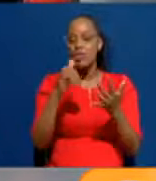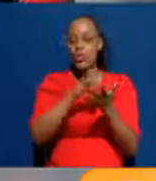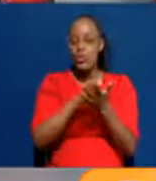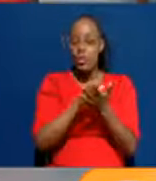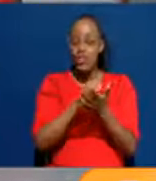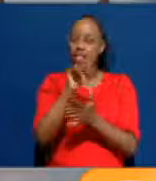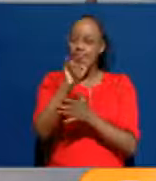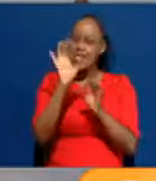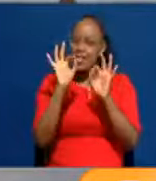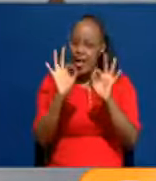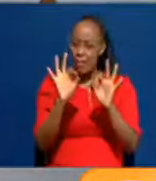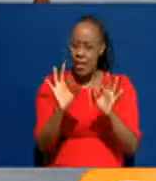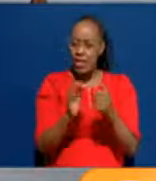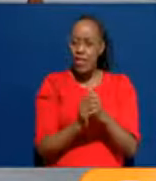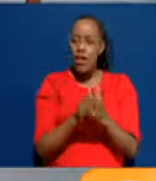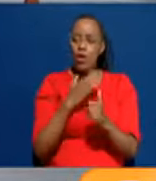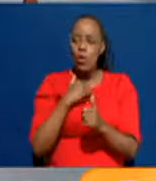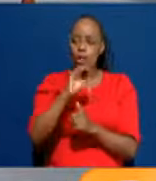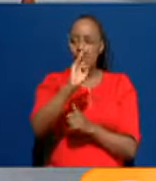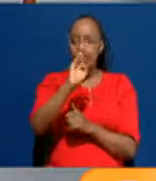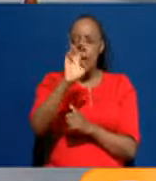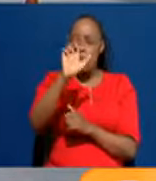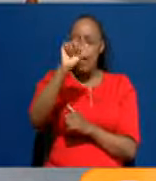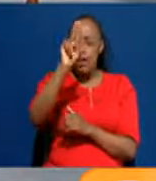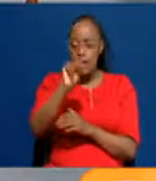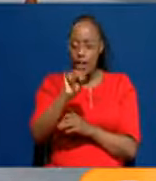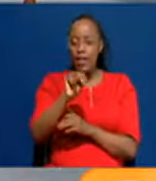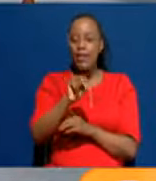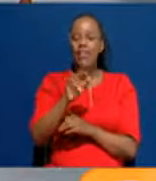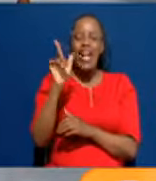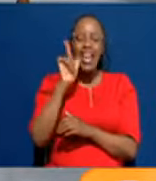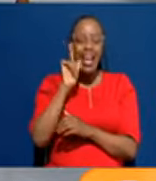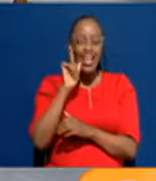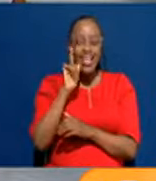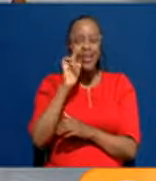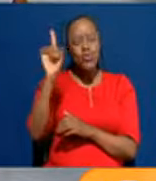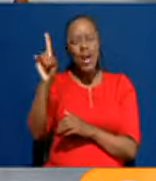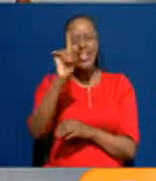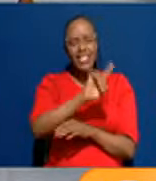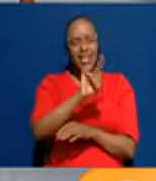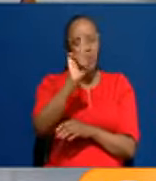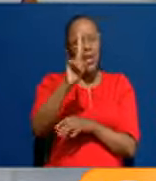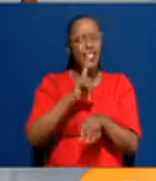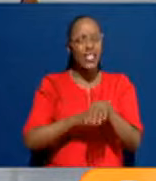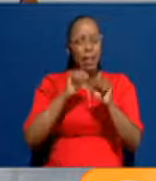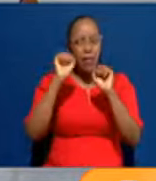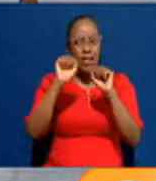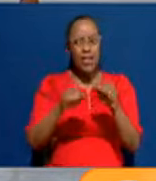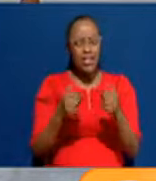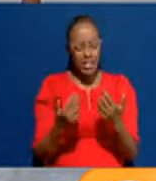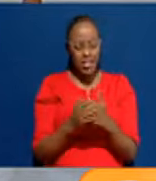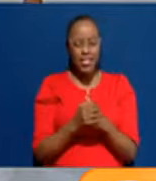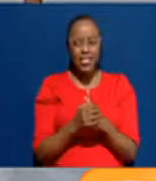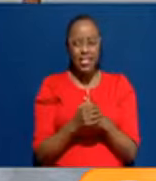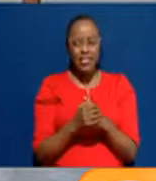That's great. Yeah. So you want to do Berlin, London, New York, Izozoto? One day, one time. Yeah. When the time comes. Yeah. Nani hit your